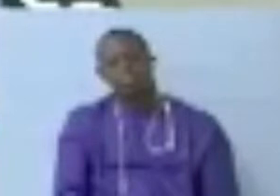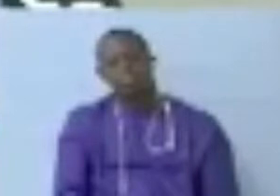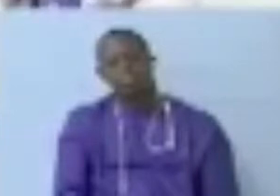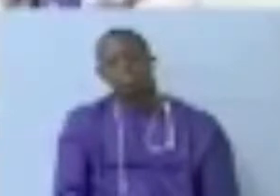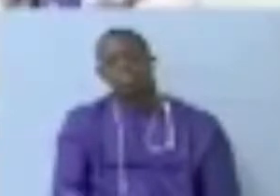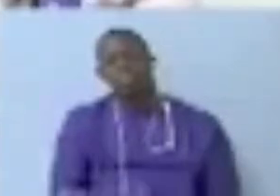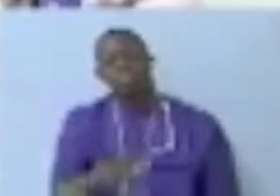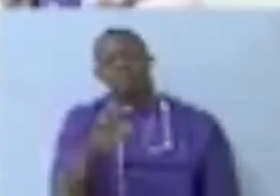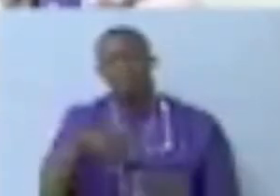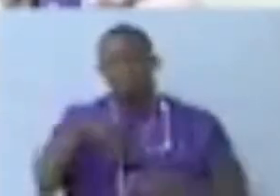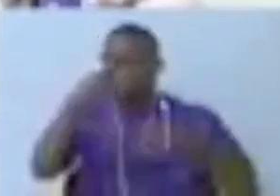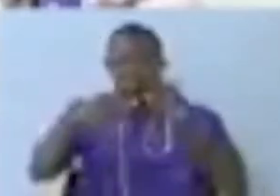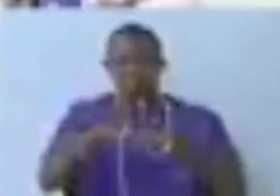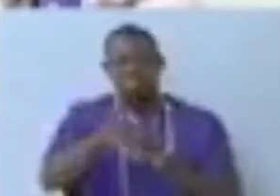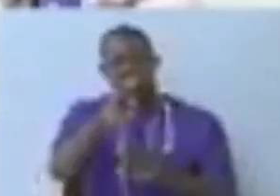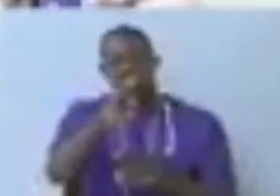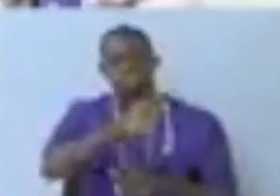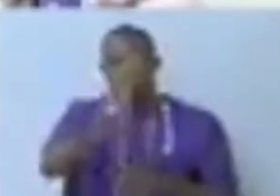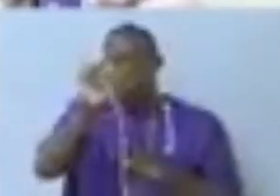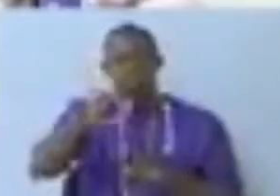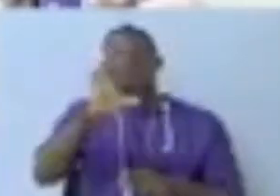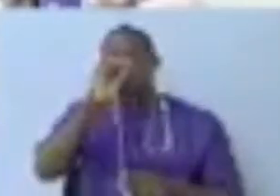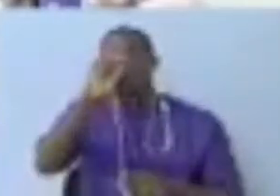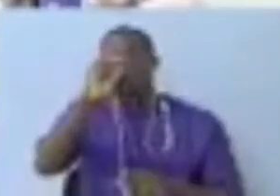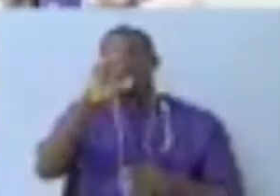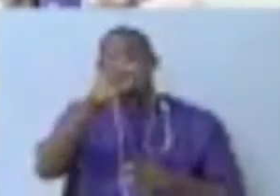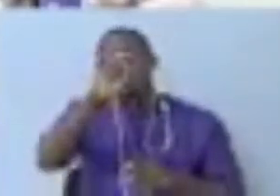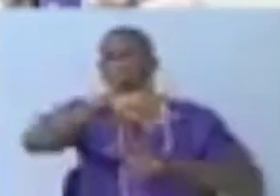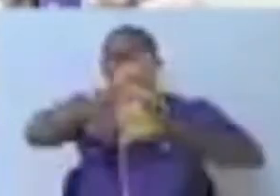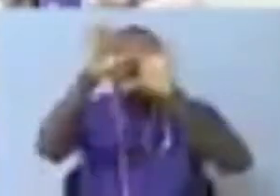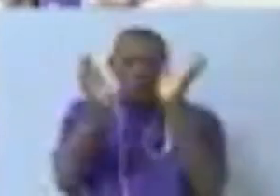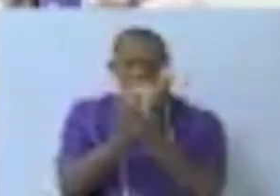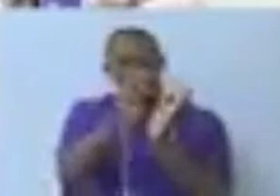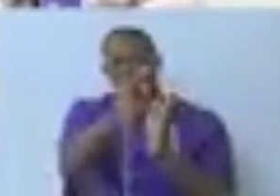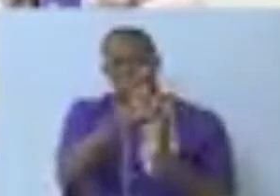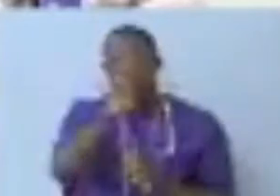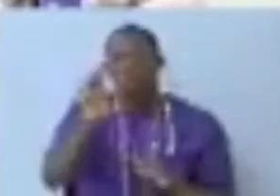going to do all the talking. You have to give me a chance to explain.